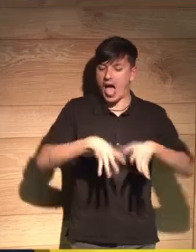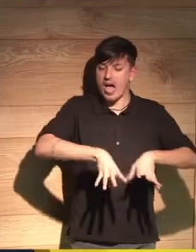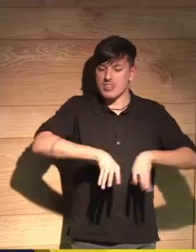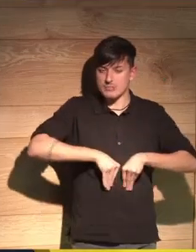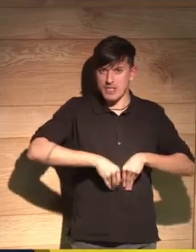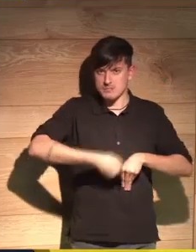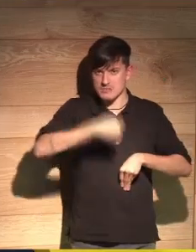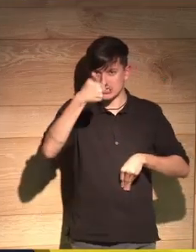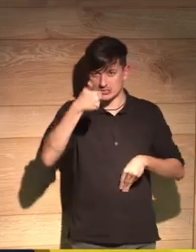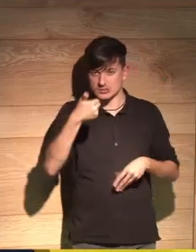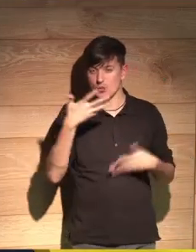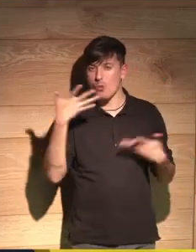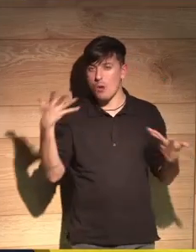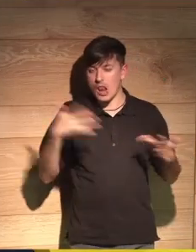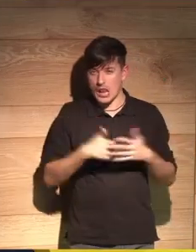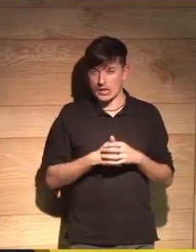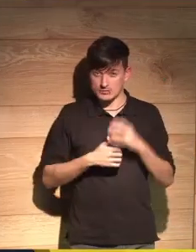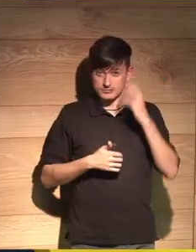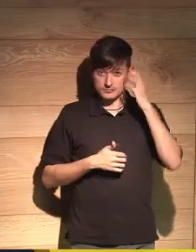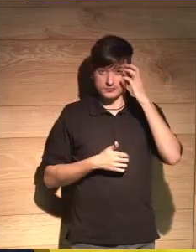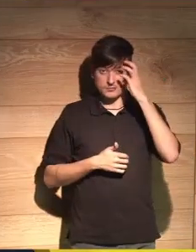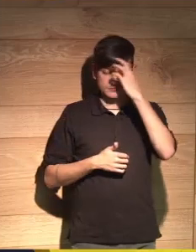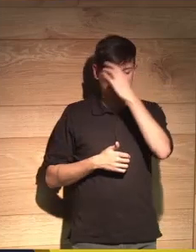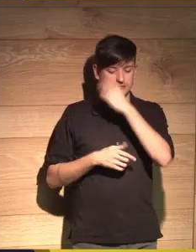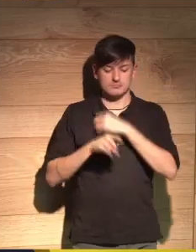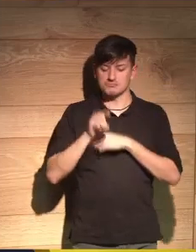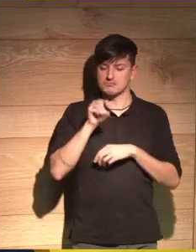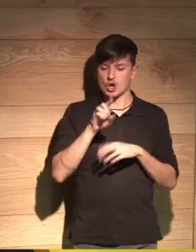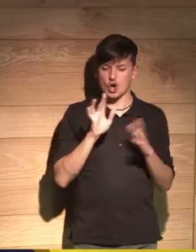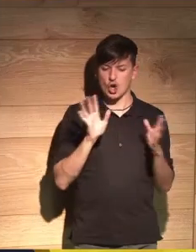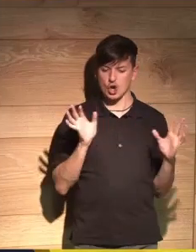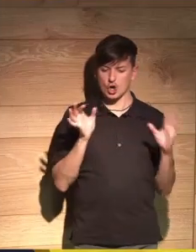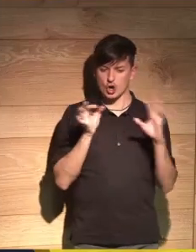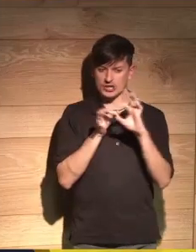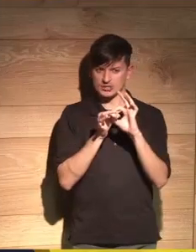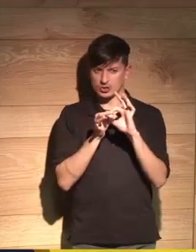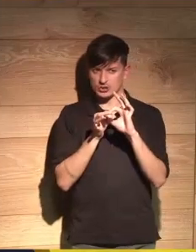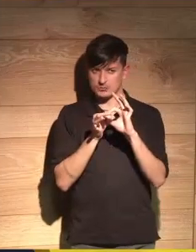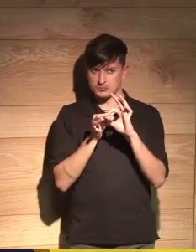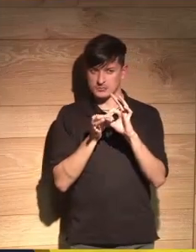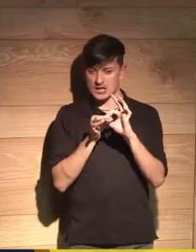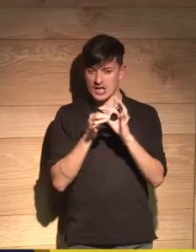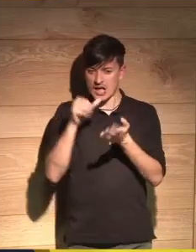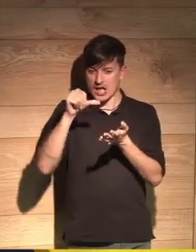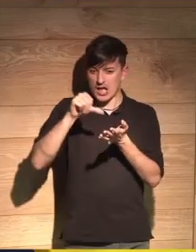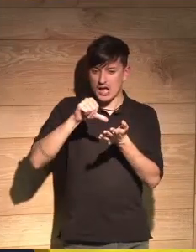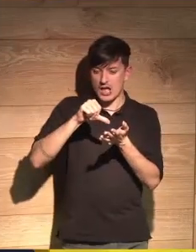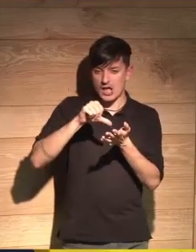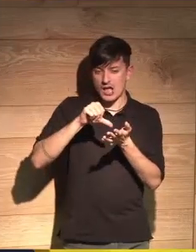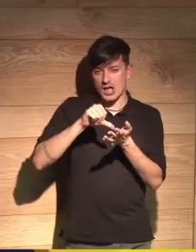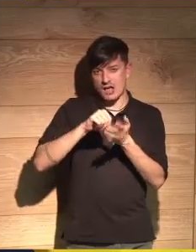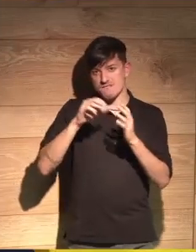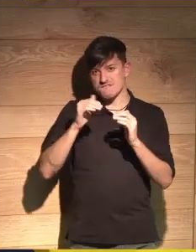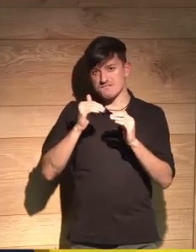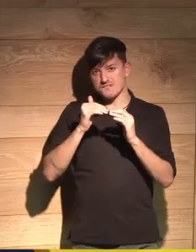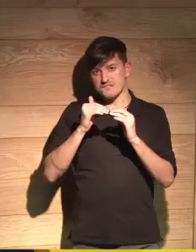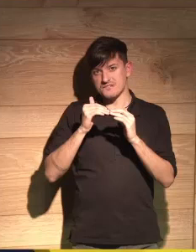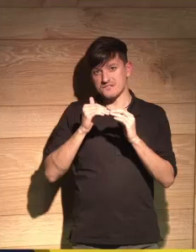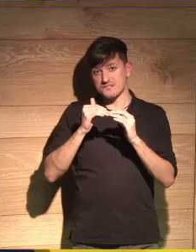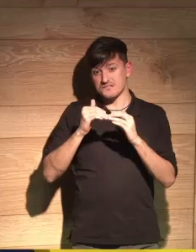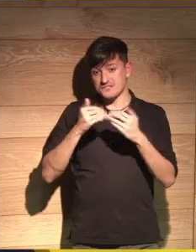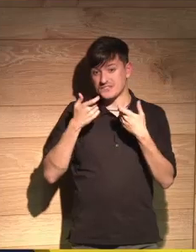And the most accepted explanation is that this is connected to the fractal nature of cities.